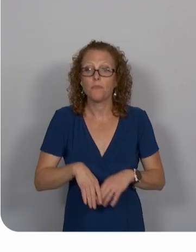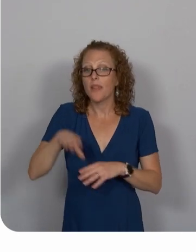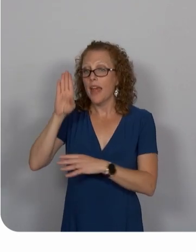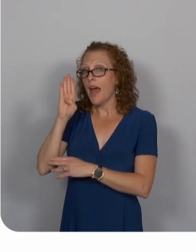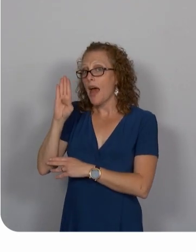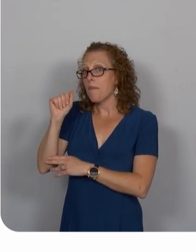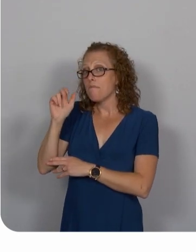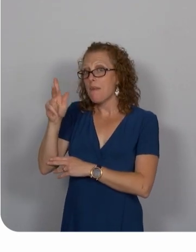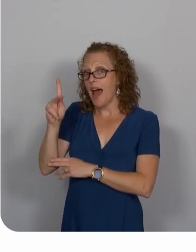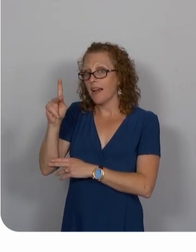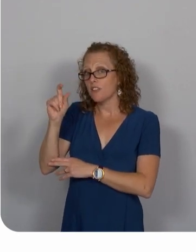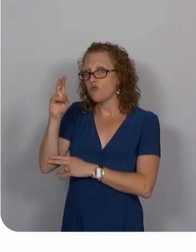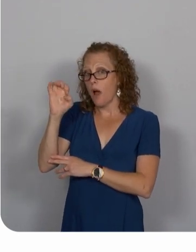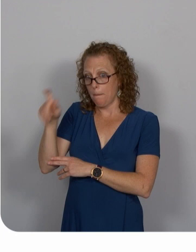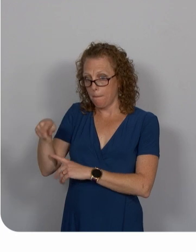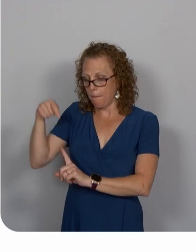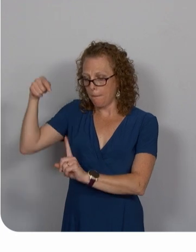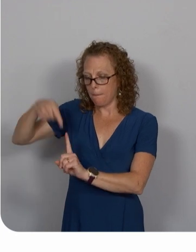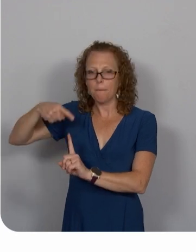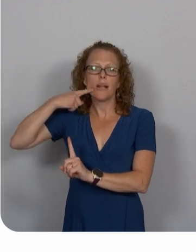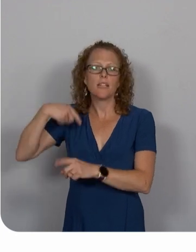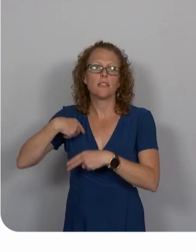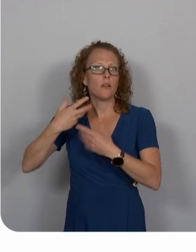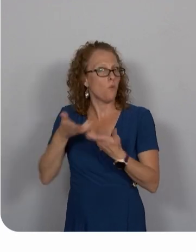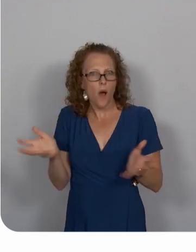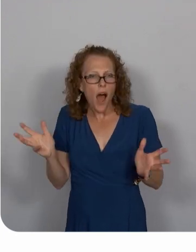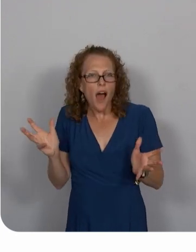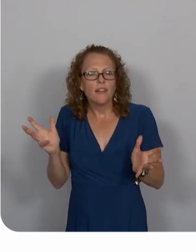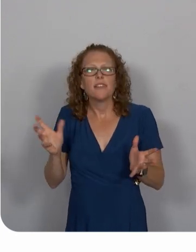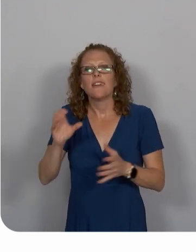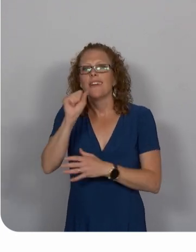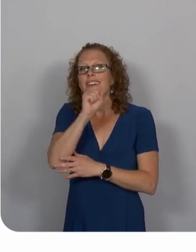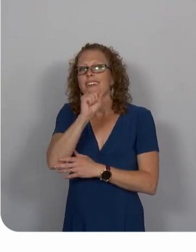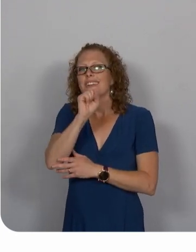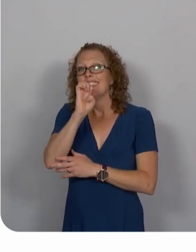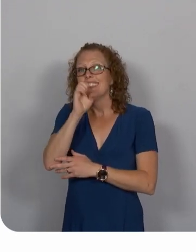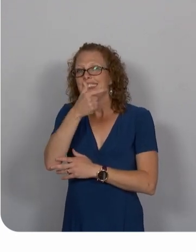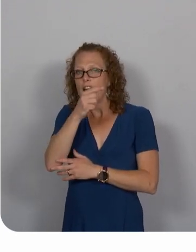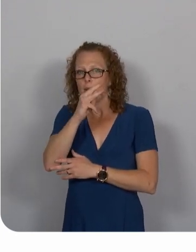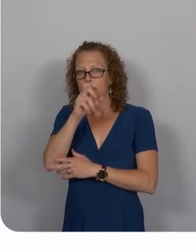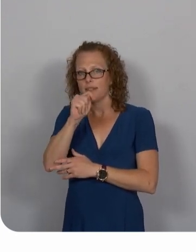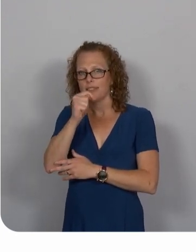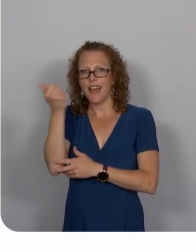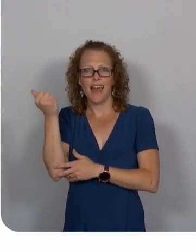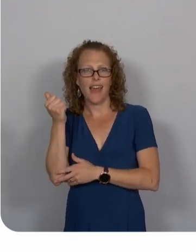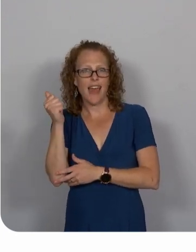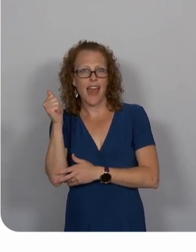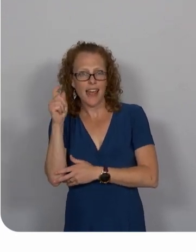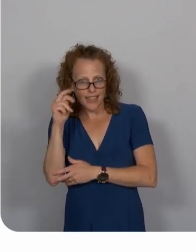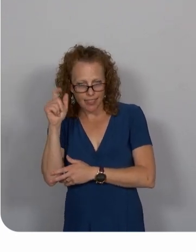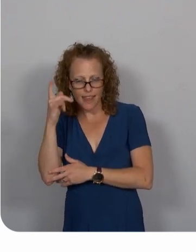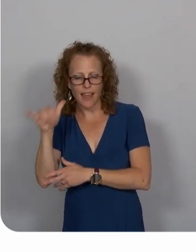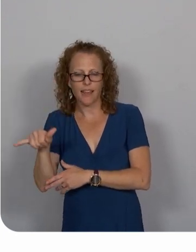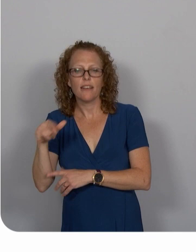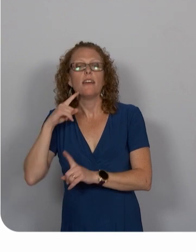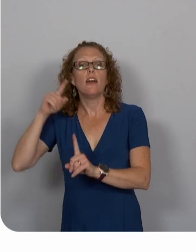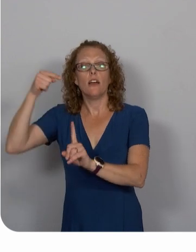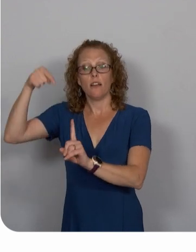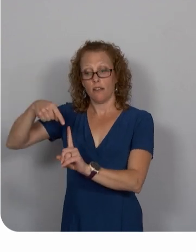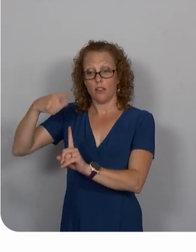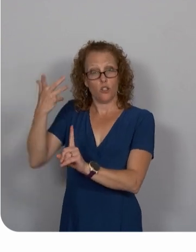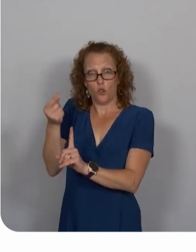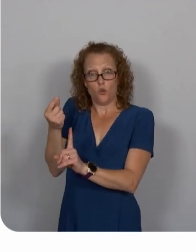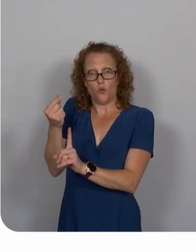year, Segment Anything. And it can cut out any object in any image with just a single